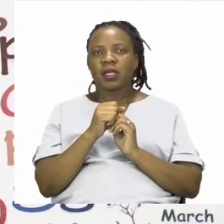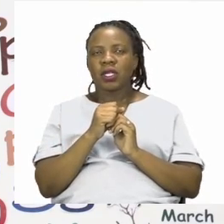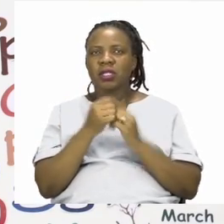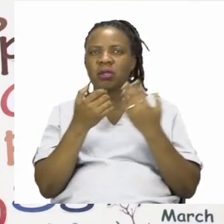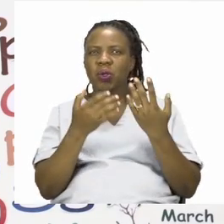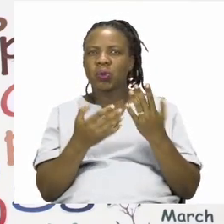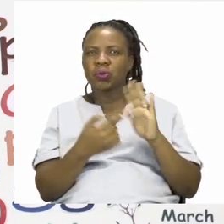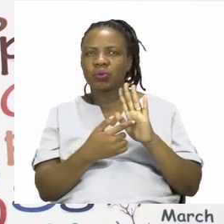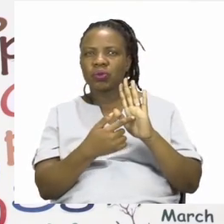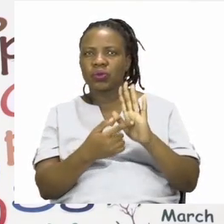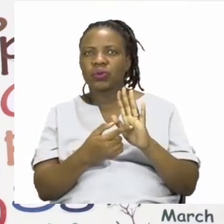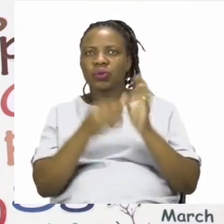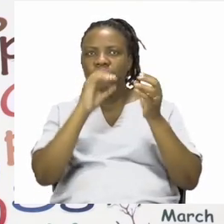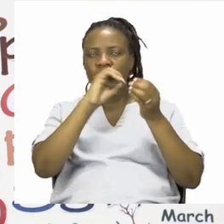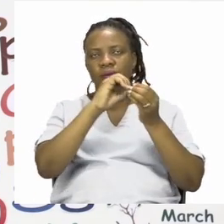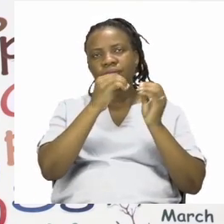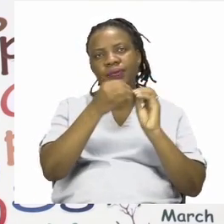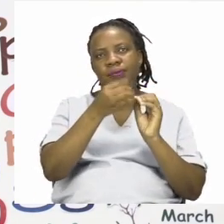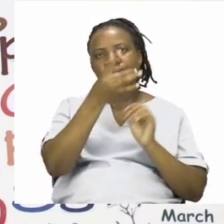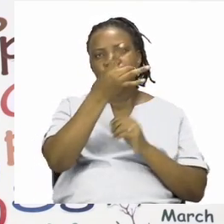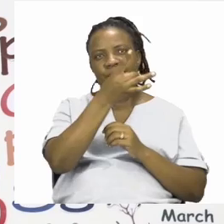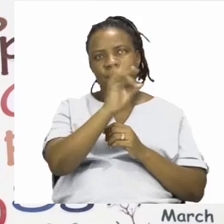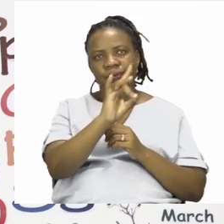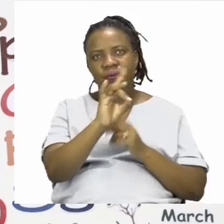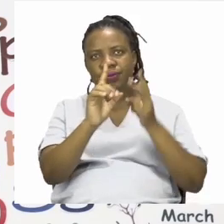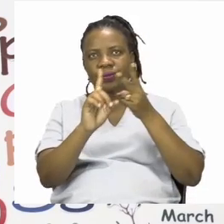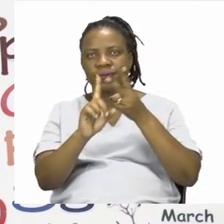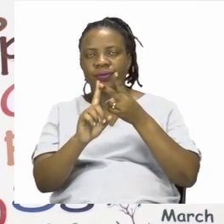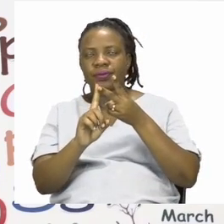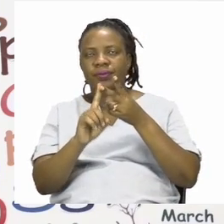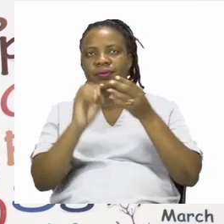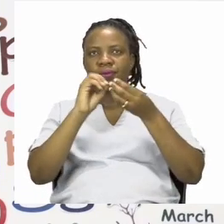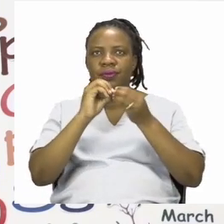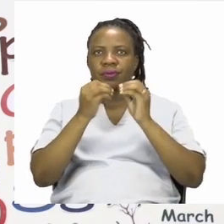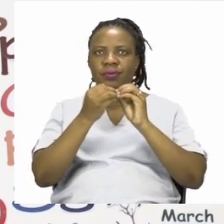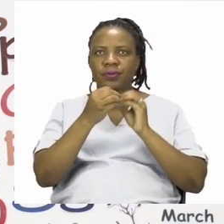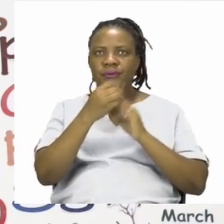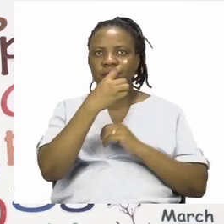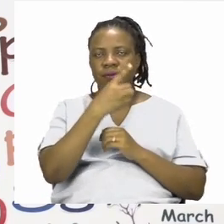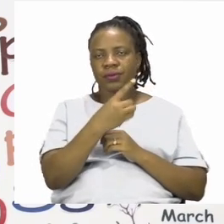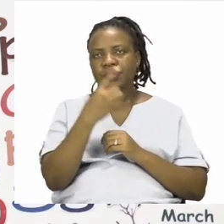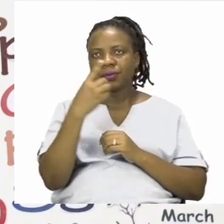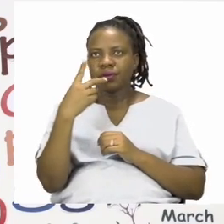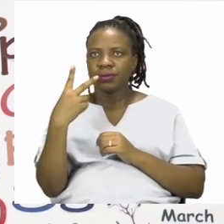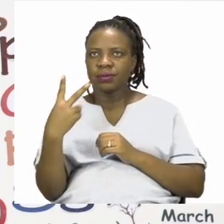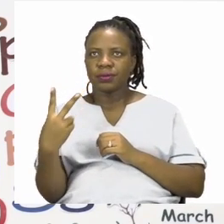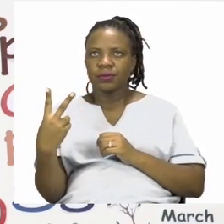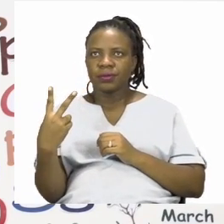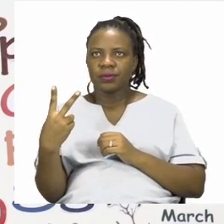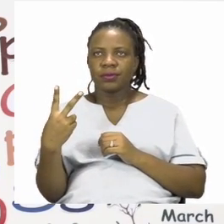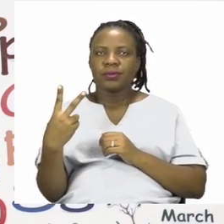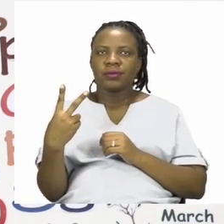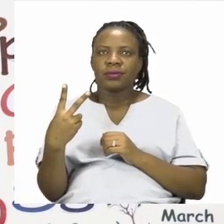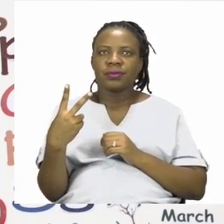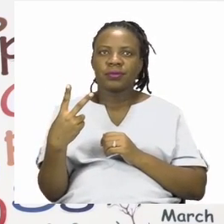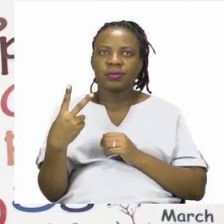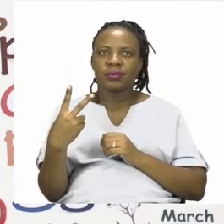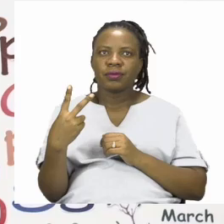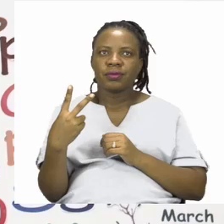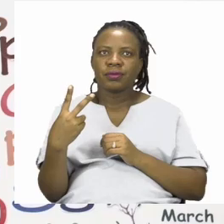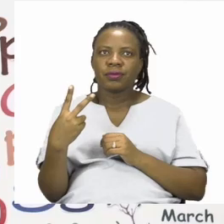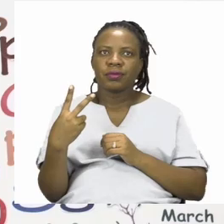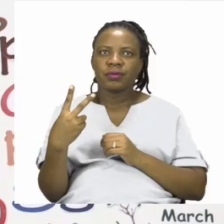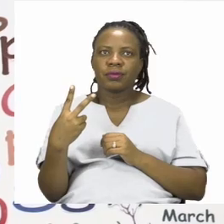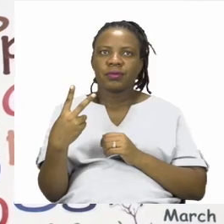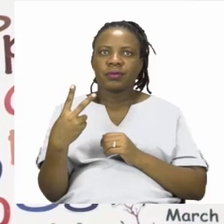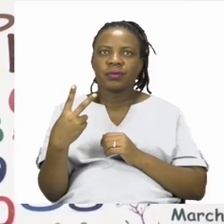number 12. Remember, we have to write this in words. So let's go ahead and try to write